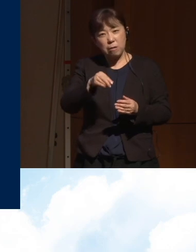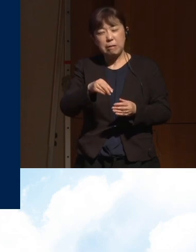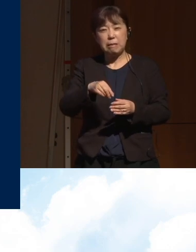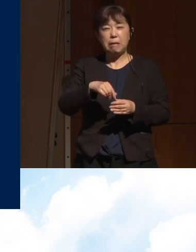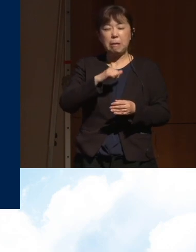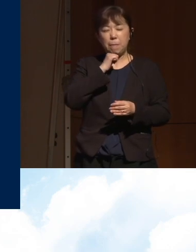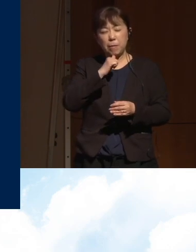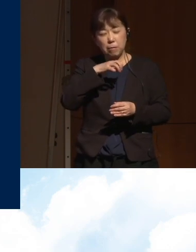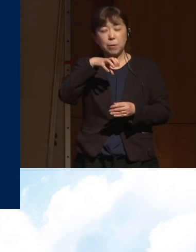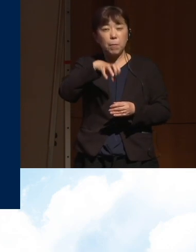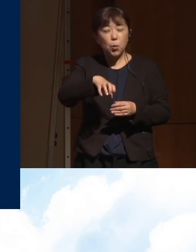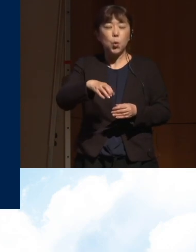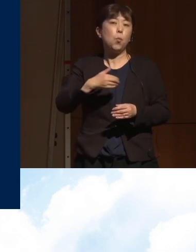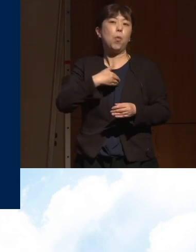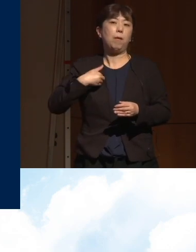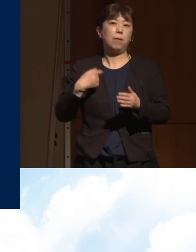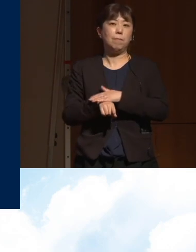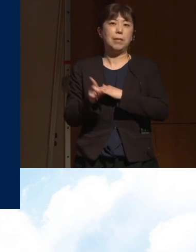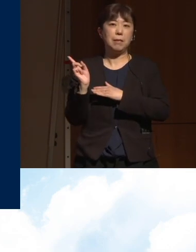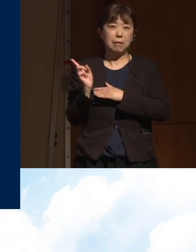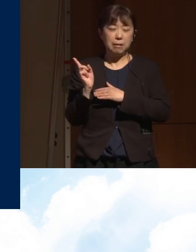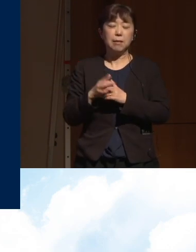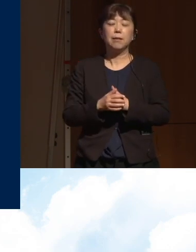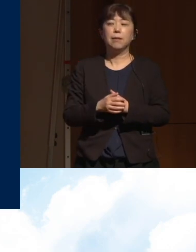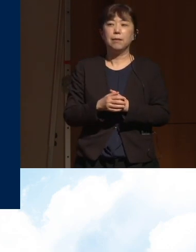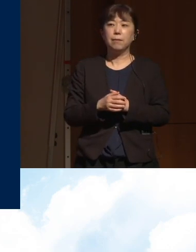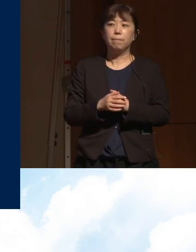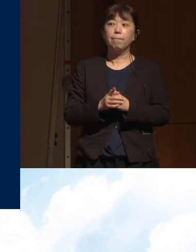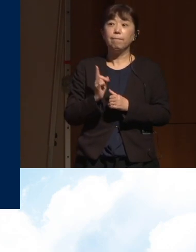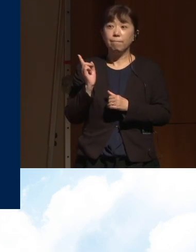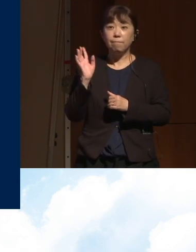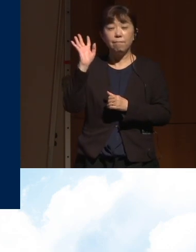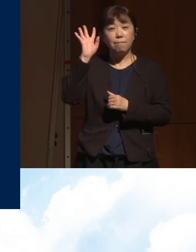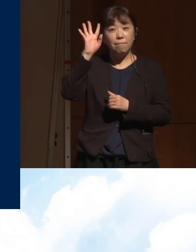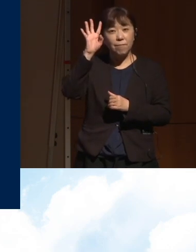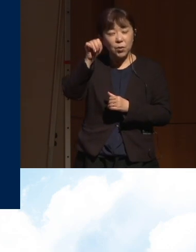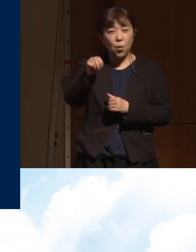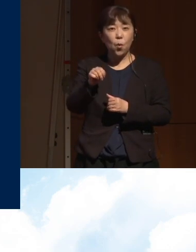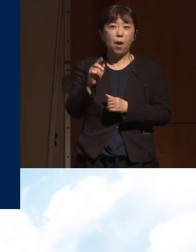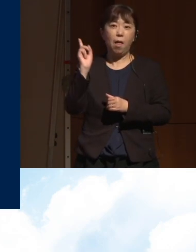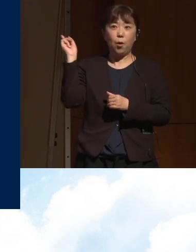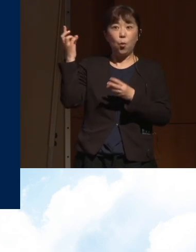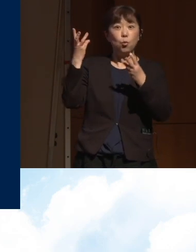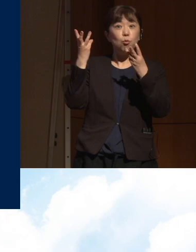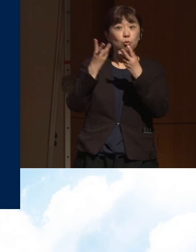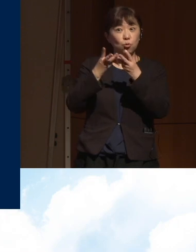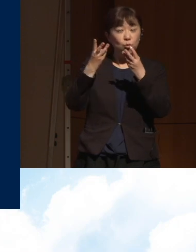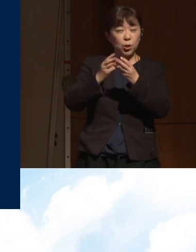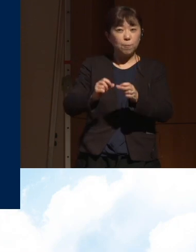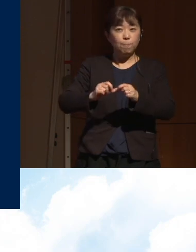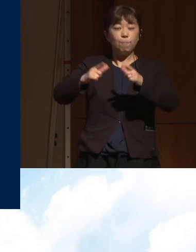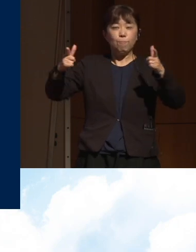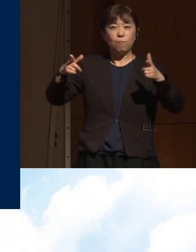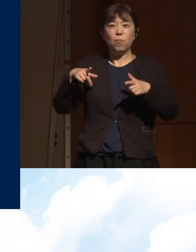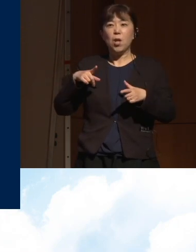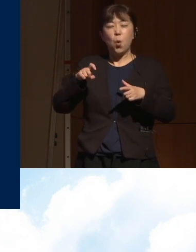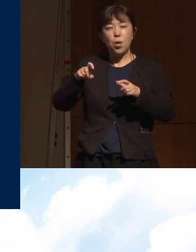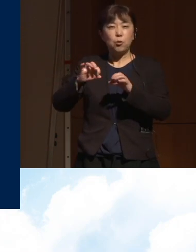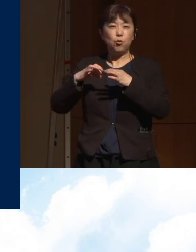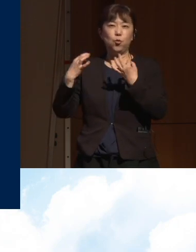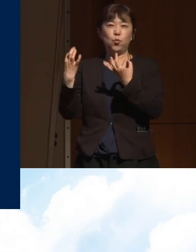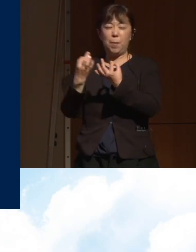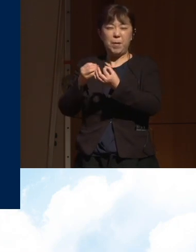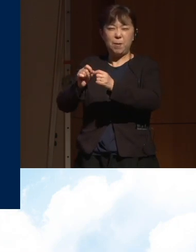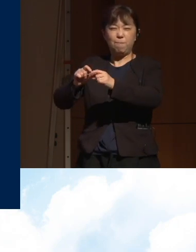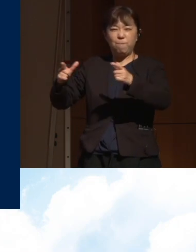And so I think if you can imagine a future where we can extend the number of virus families that we are prepared to respond to